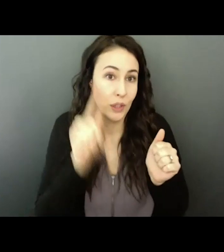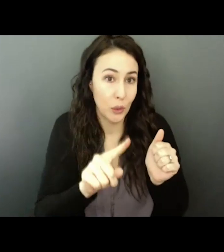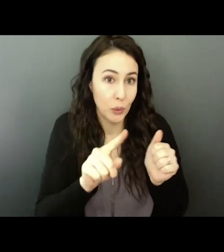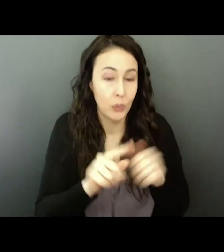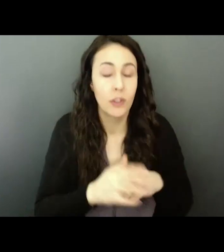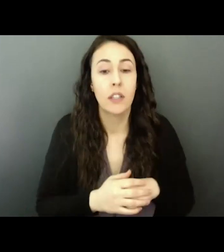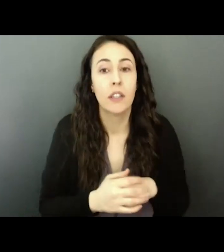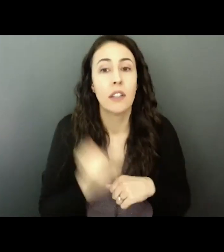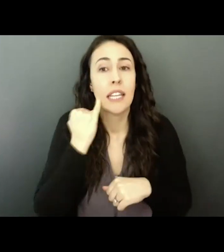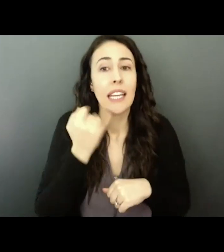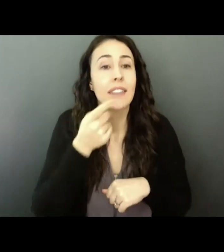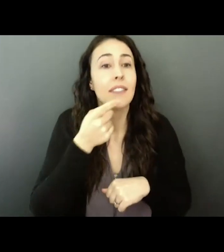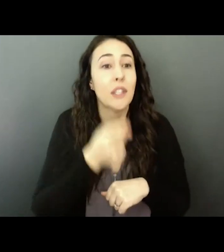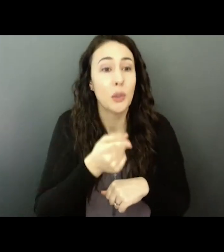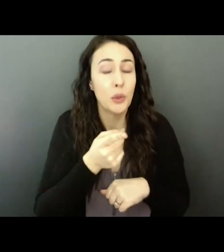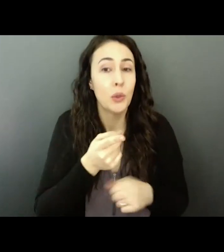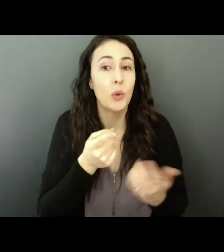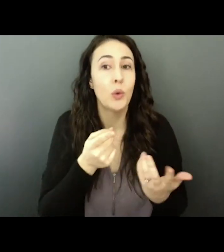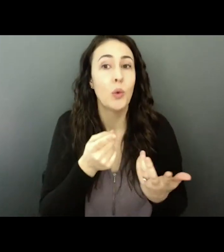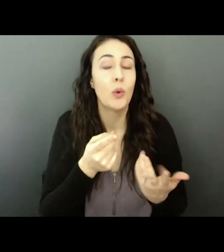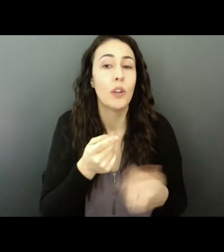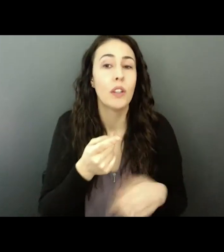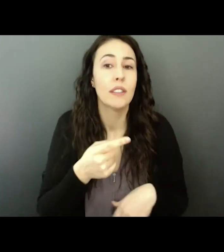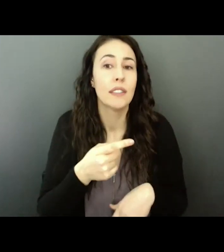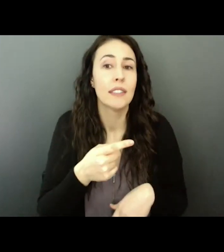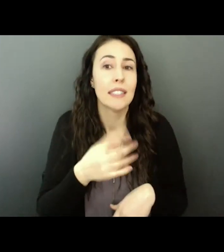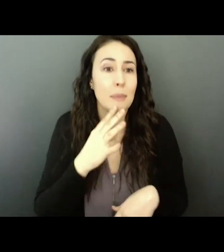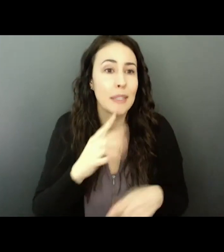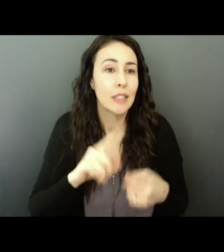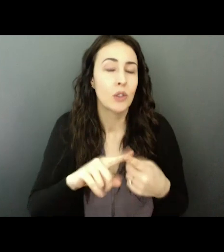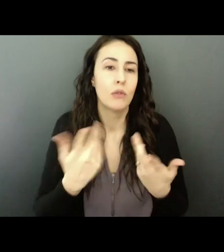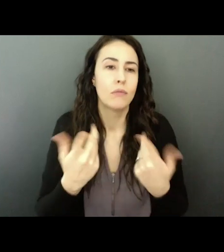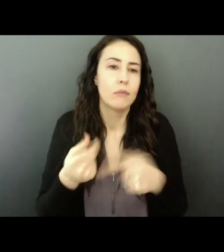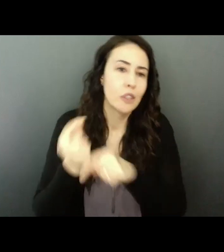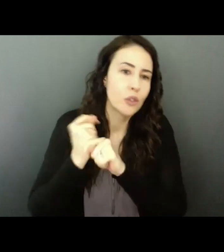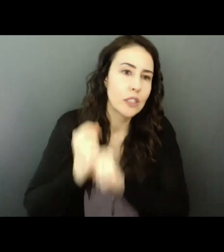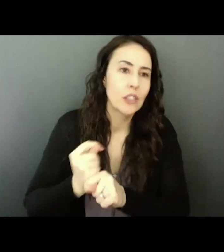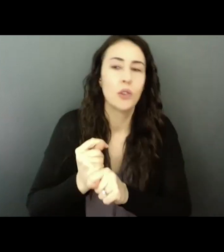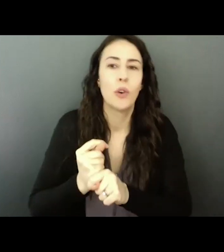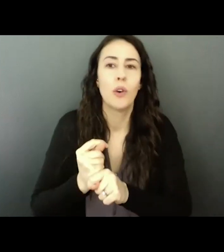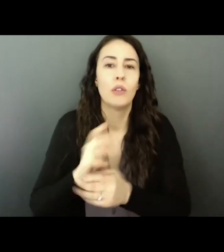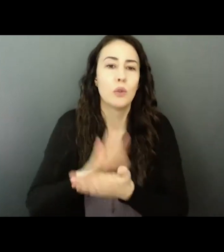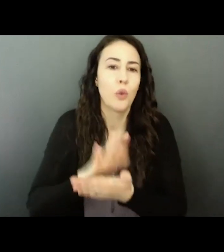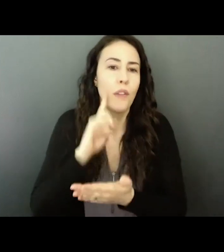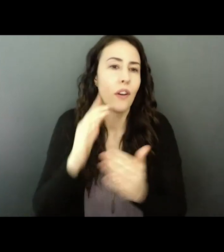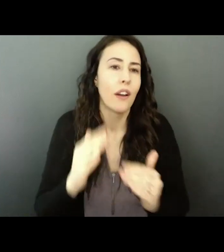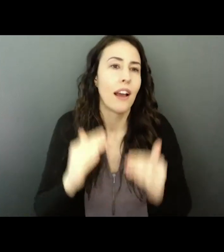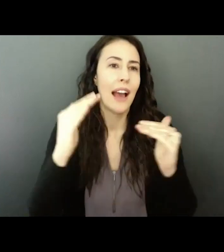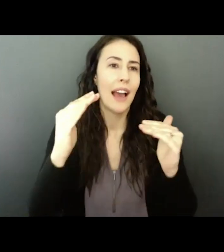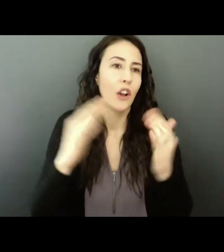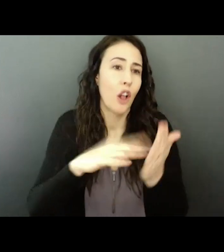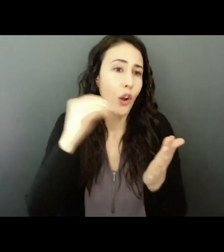to speak to traditional institution of higher learning, community college or four-year